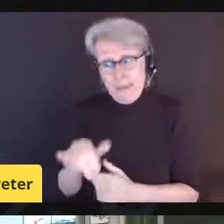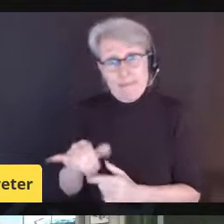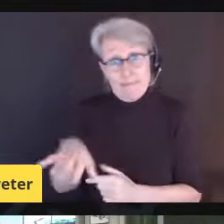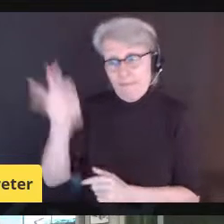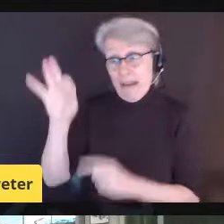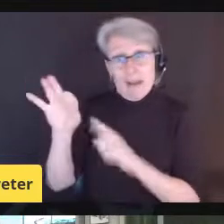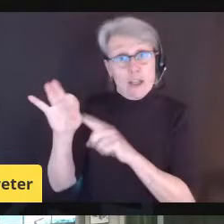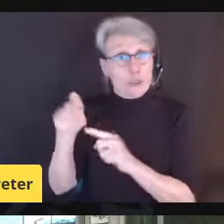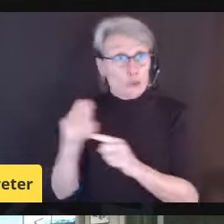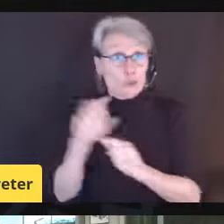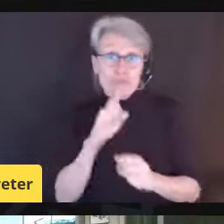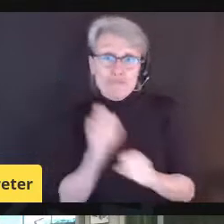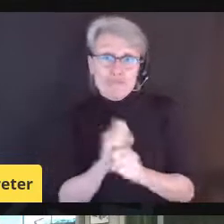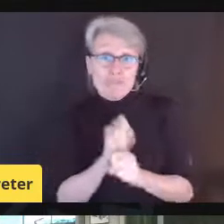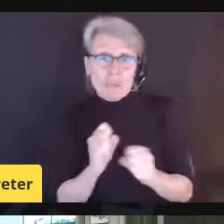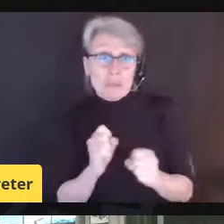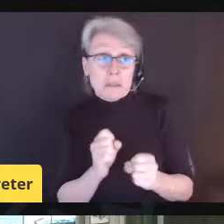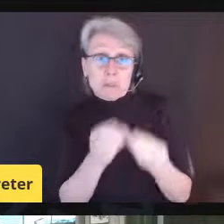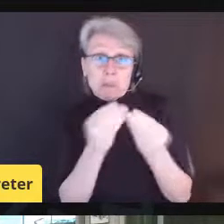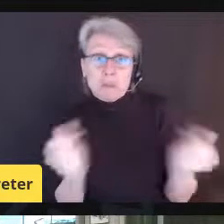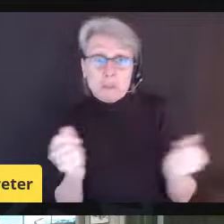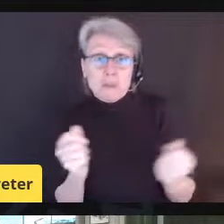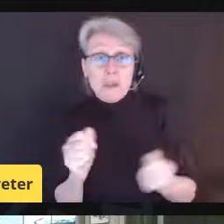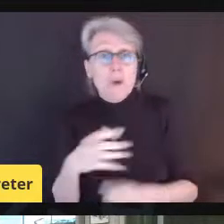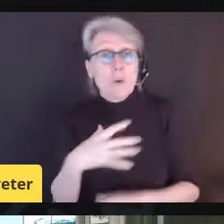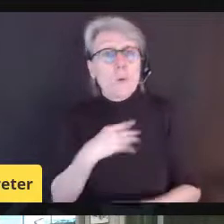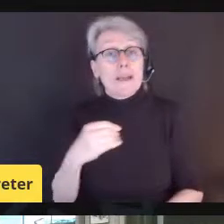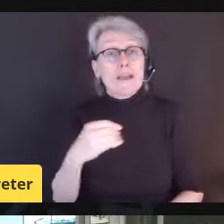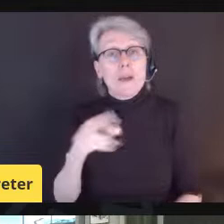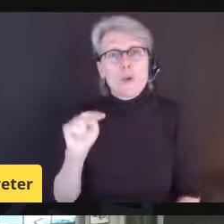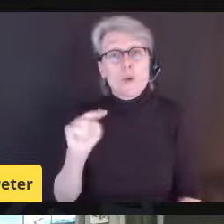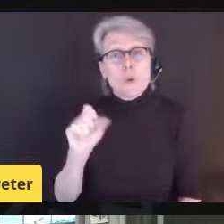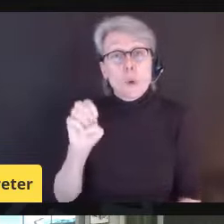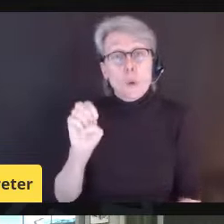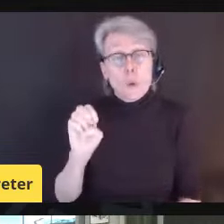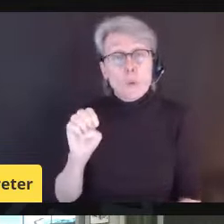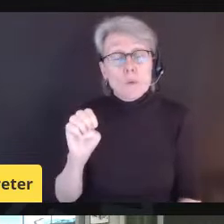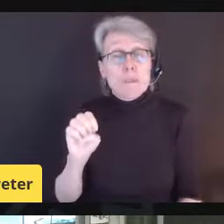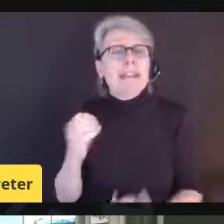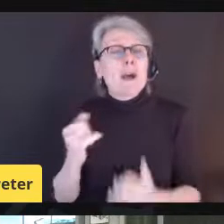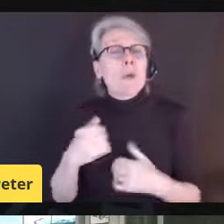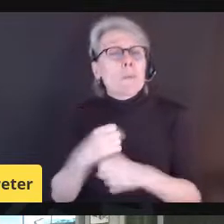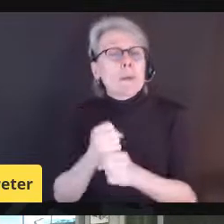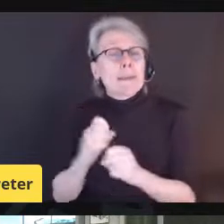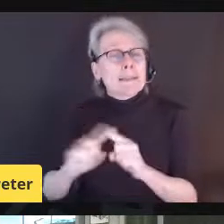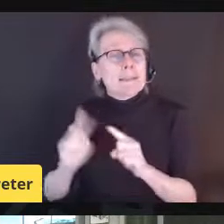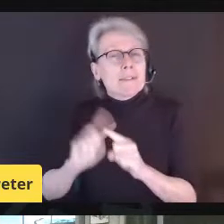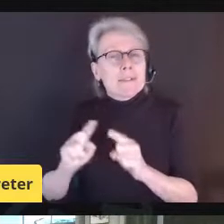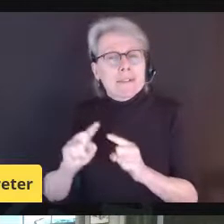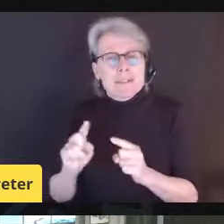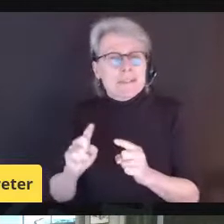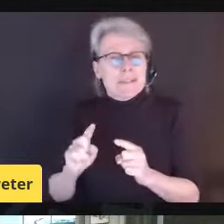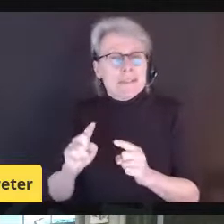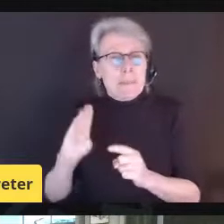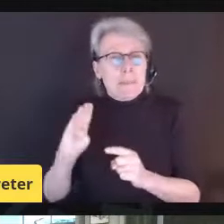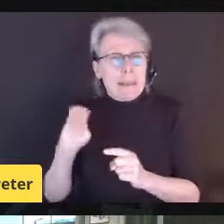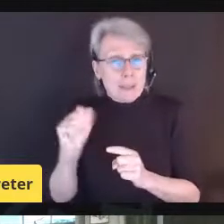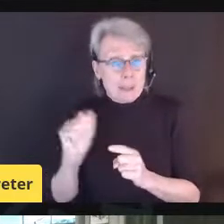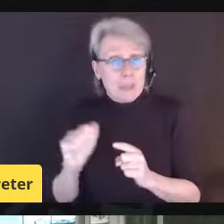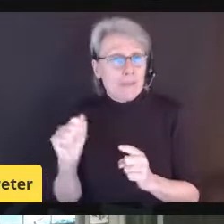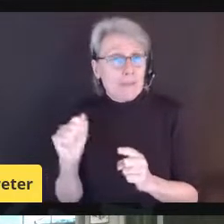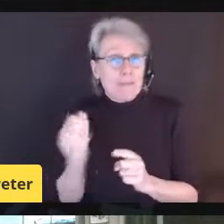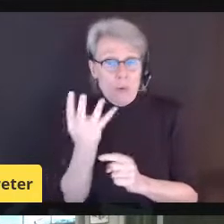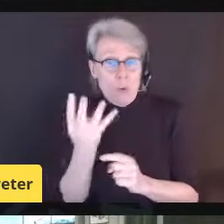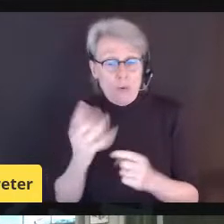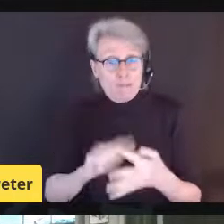for example, right now we're developing a sort of probiotic cocktail of these four different species of bacteria, and